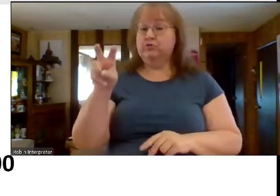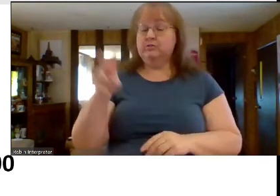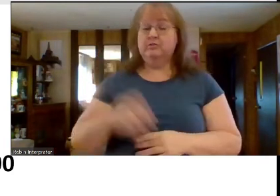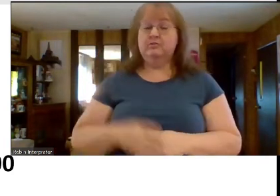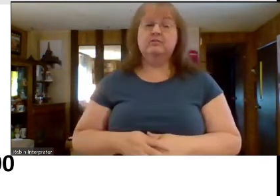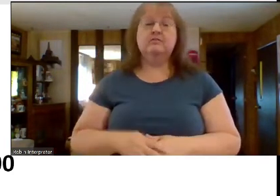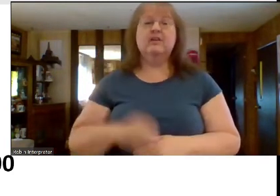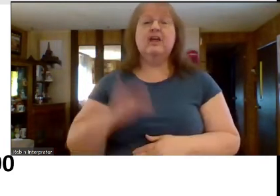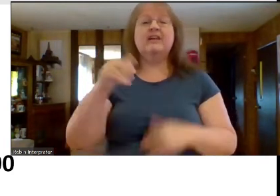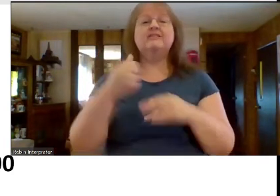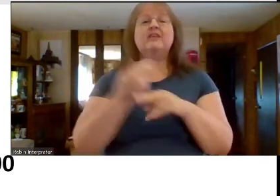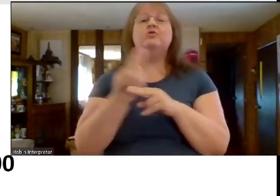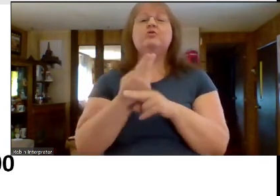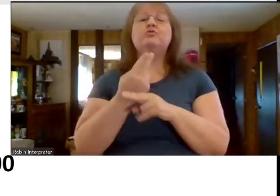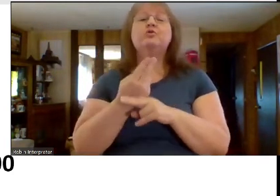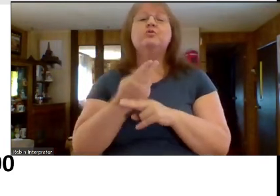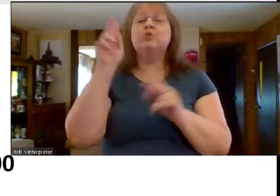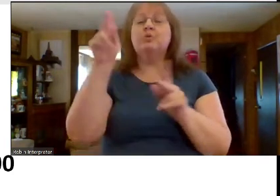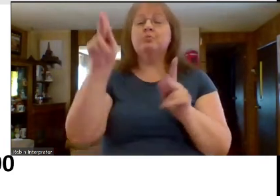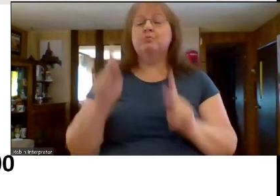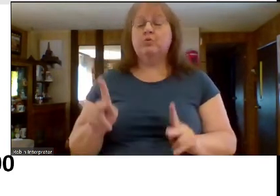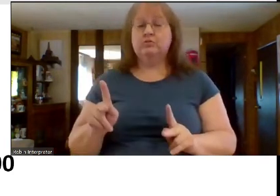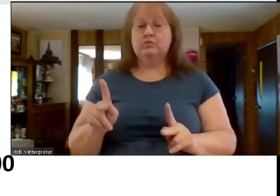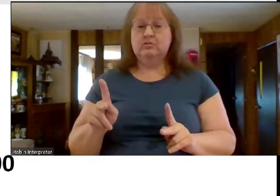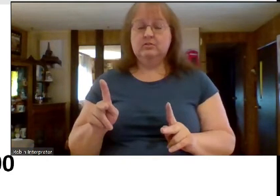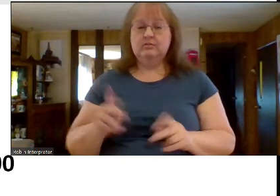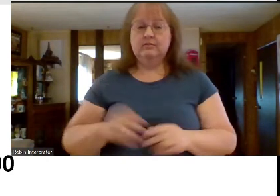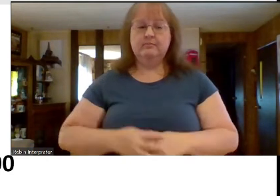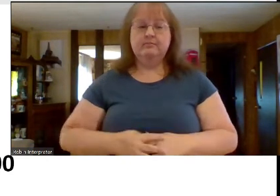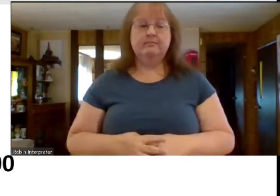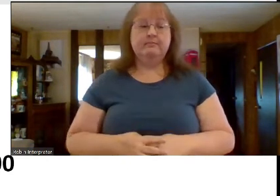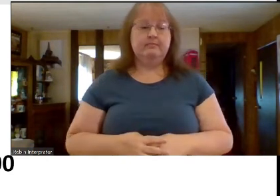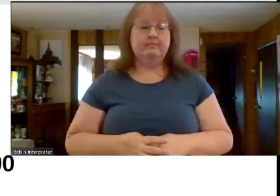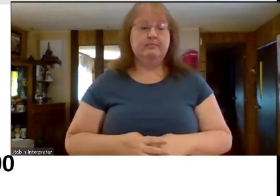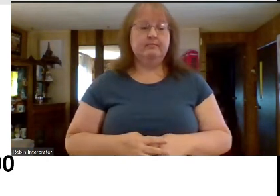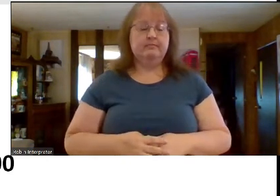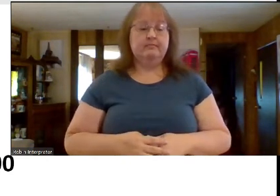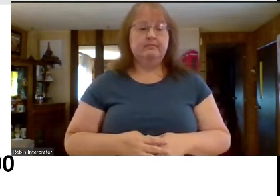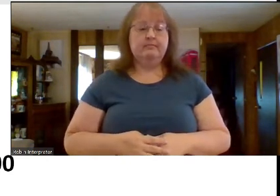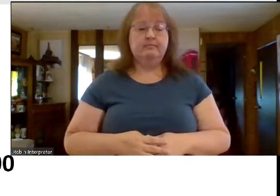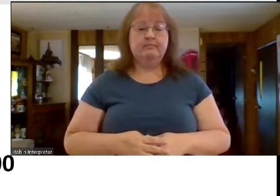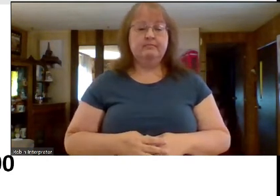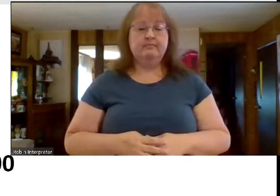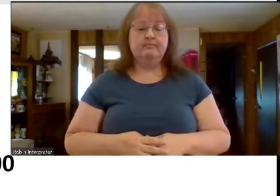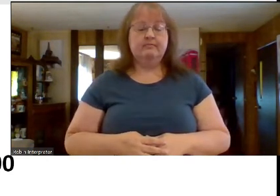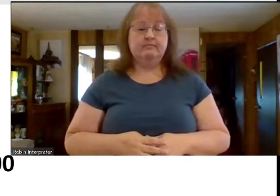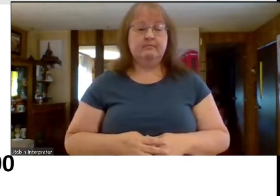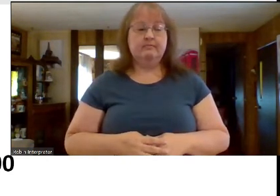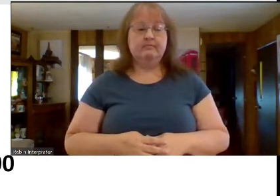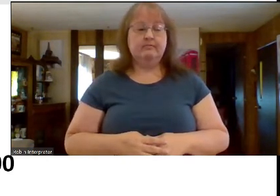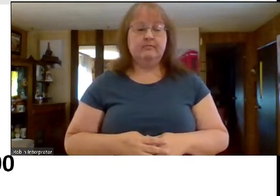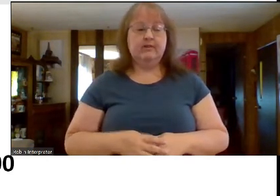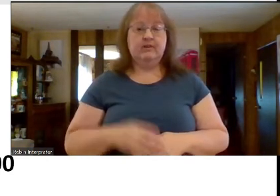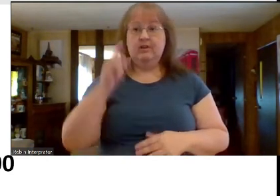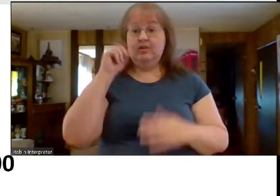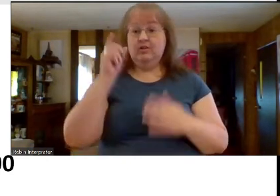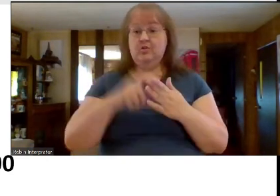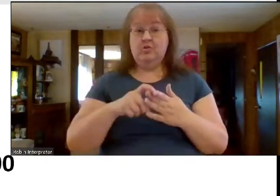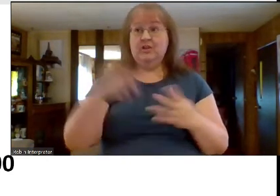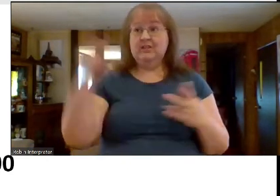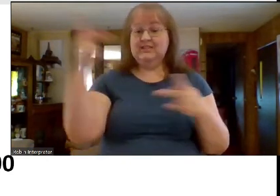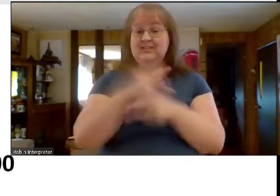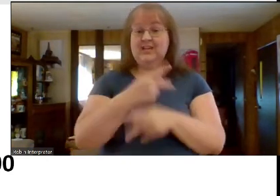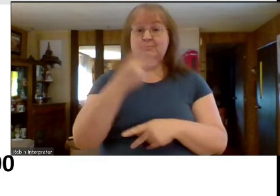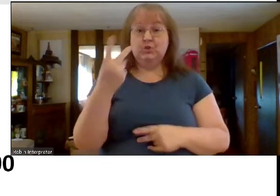of 200? This is how we can do it using proportions. Then you can use,